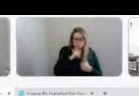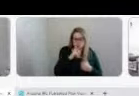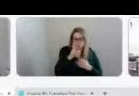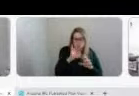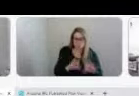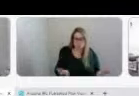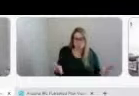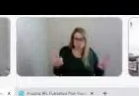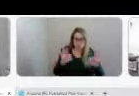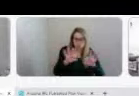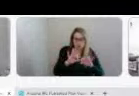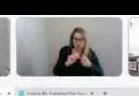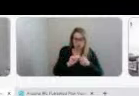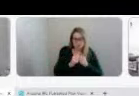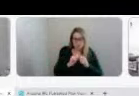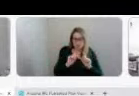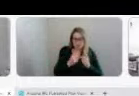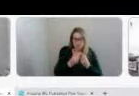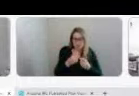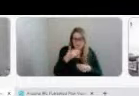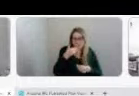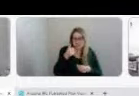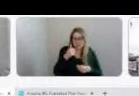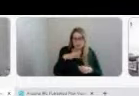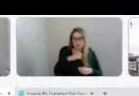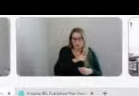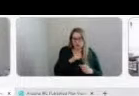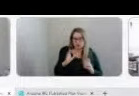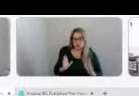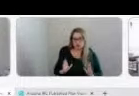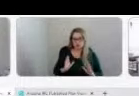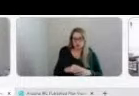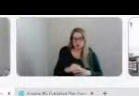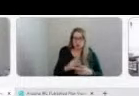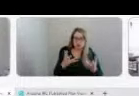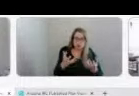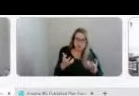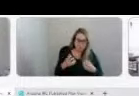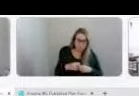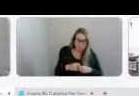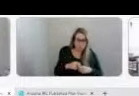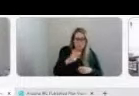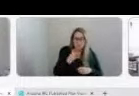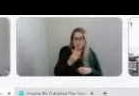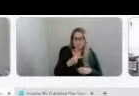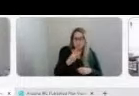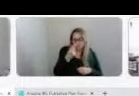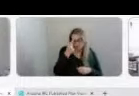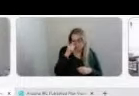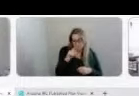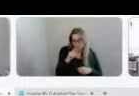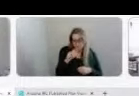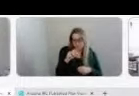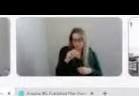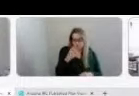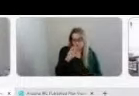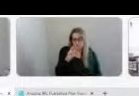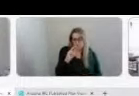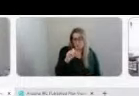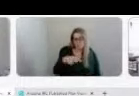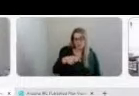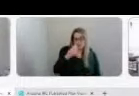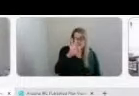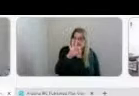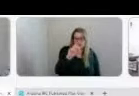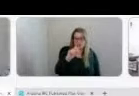competitive districts make for better legislators and so i just wanted to put my voice in for map 9.0 and in